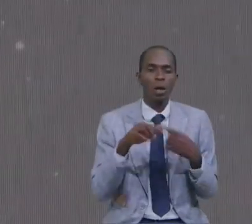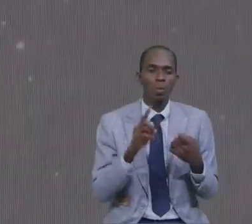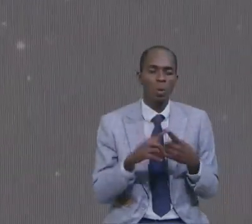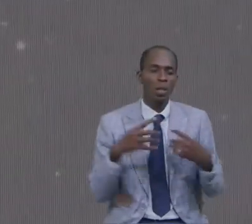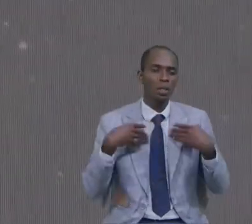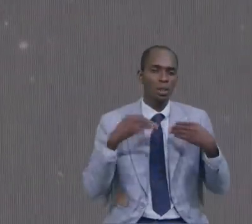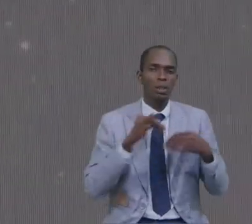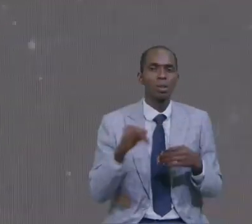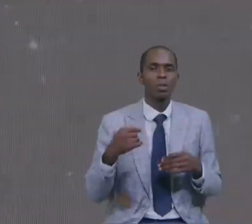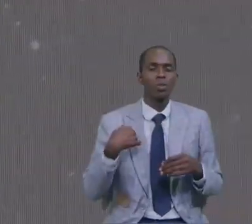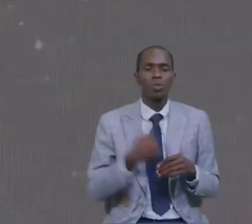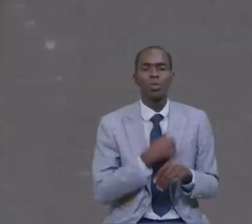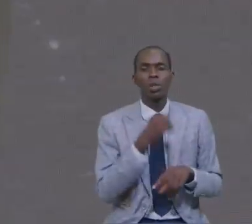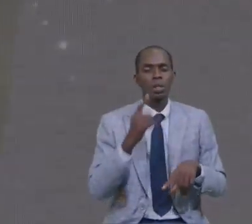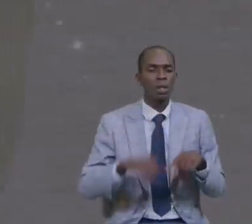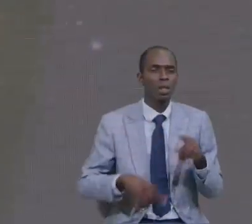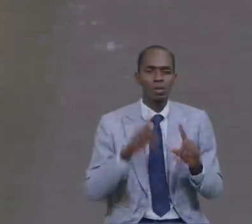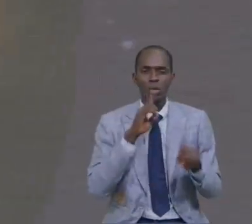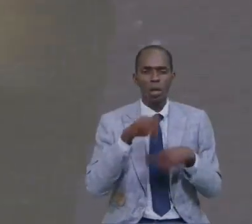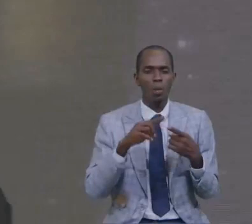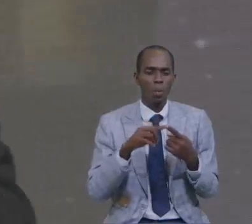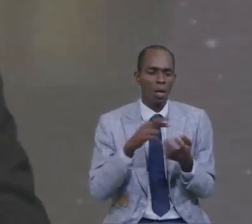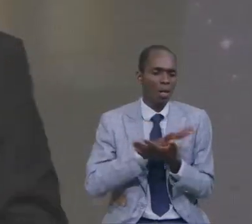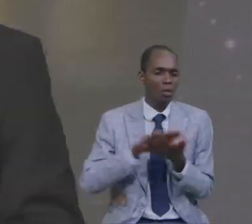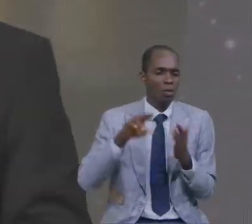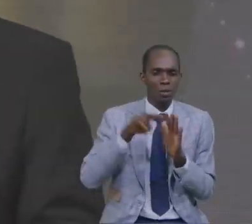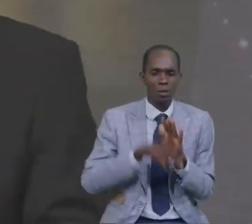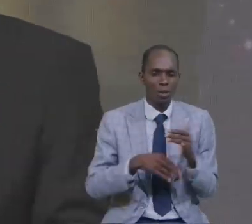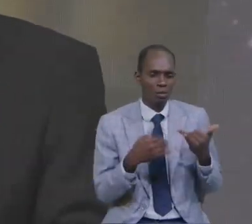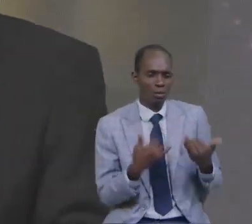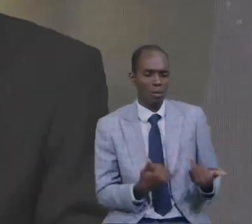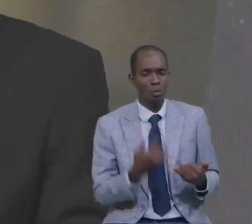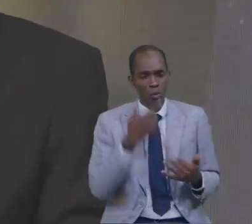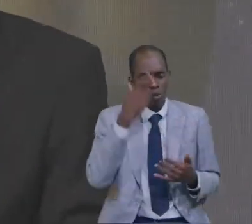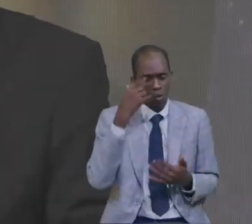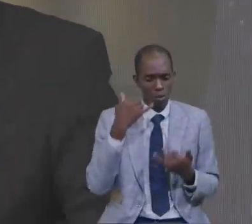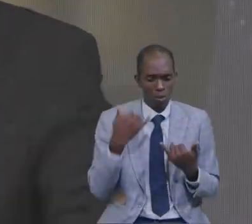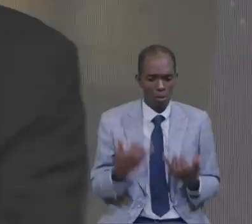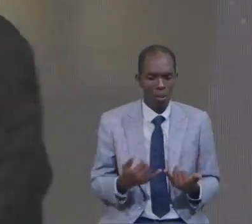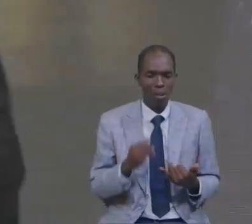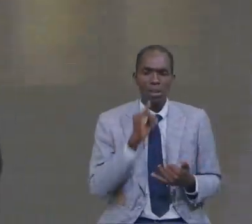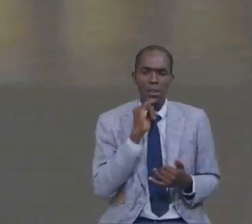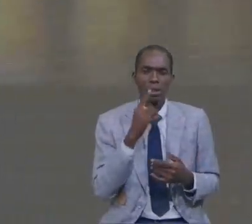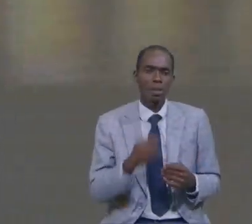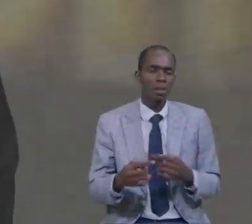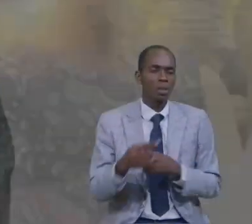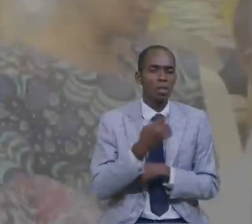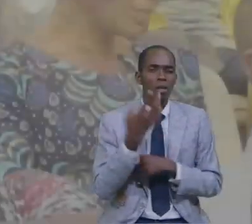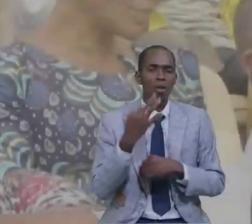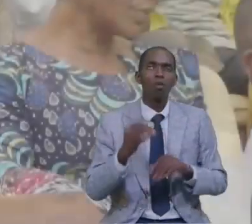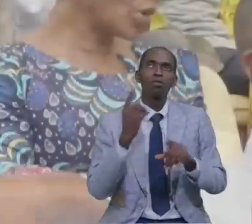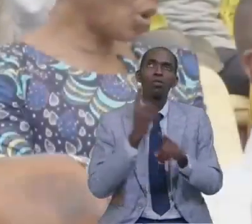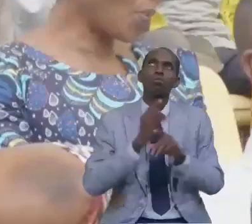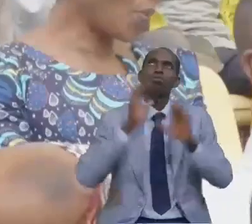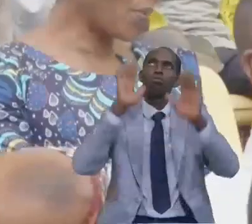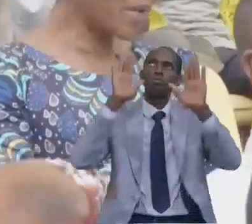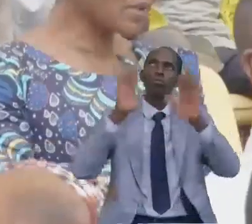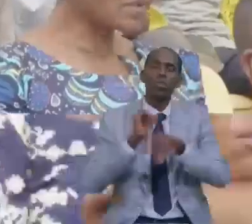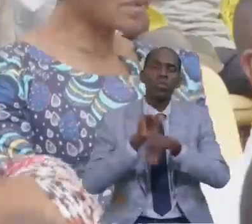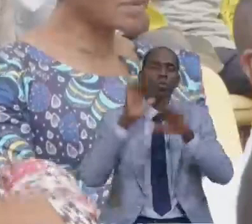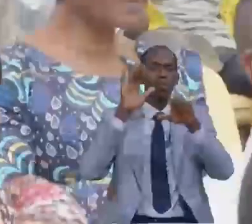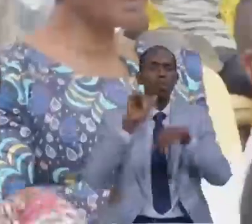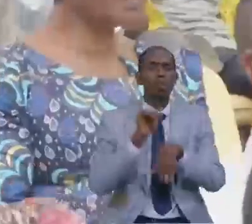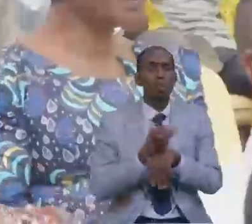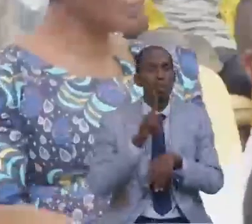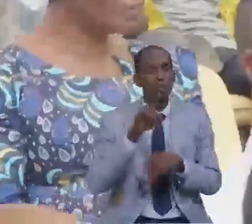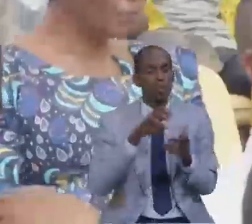of miracle." You remove the ancient landmarks because you're in pursuit of